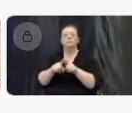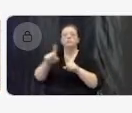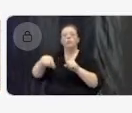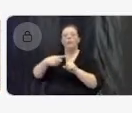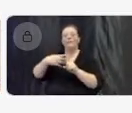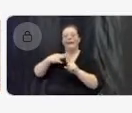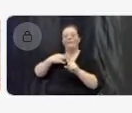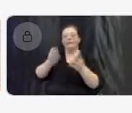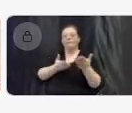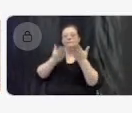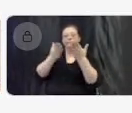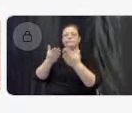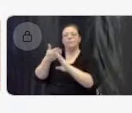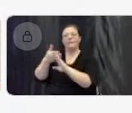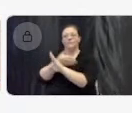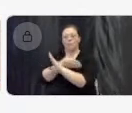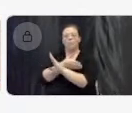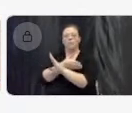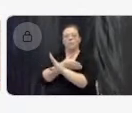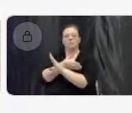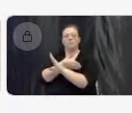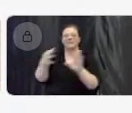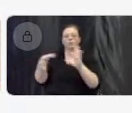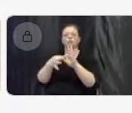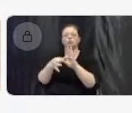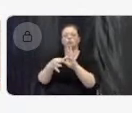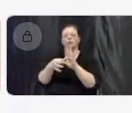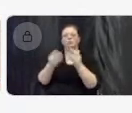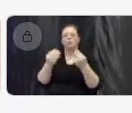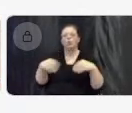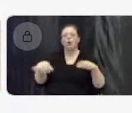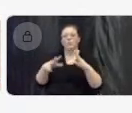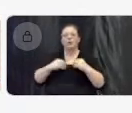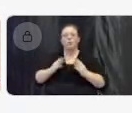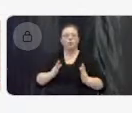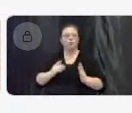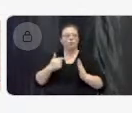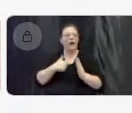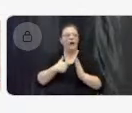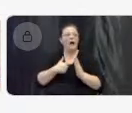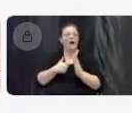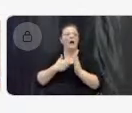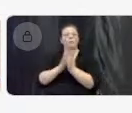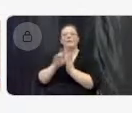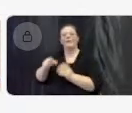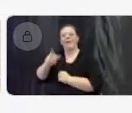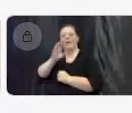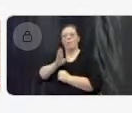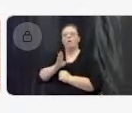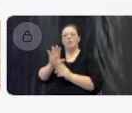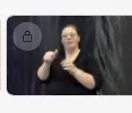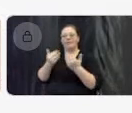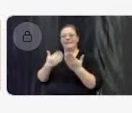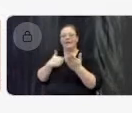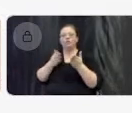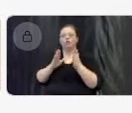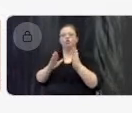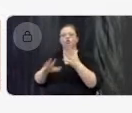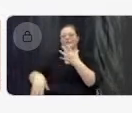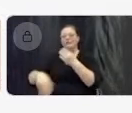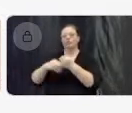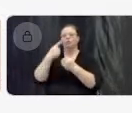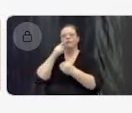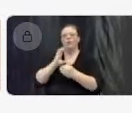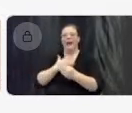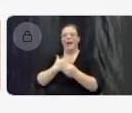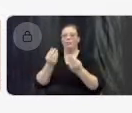brought this matter up previously as an adjoining property owner, I prayed with the applicant that they would give us a street extension to our property